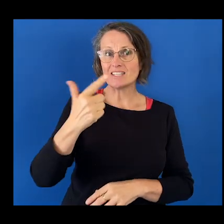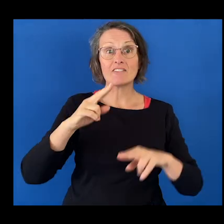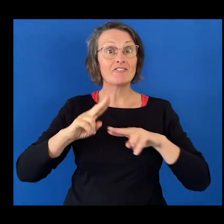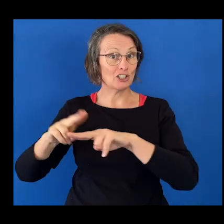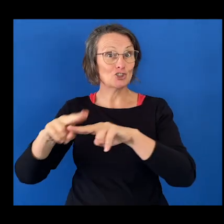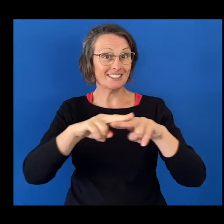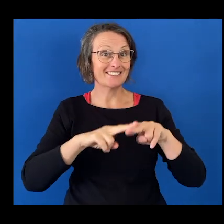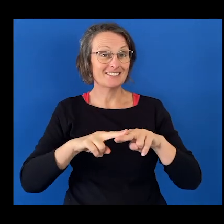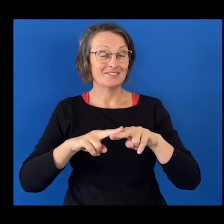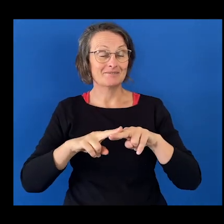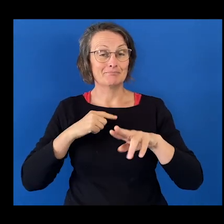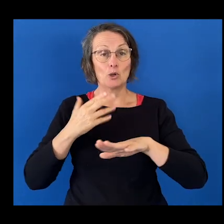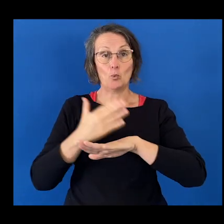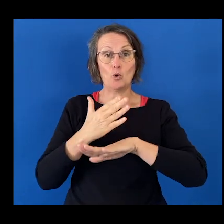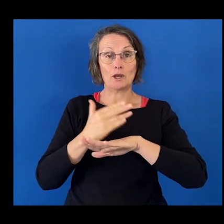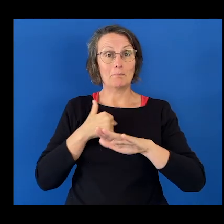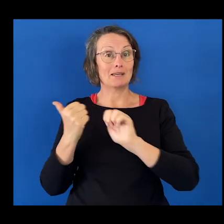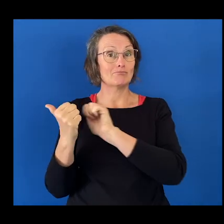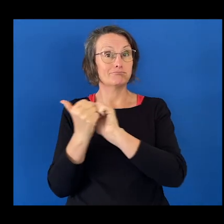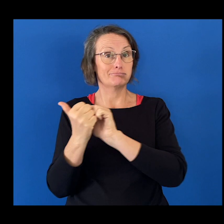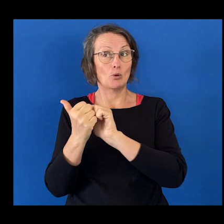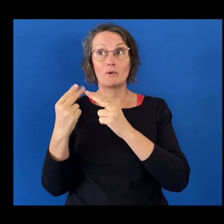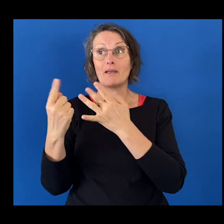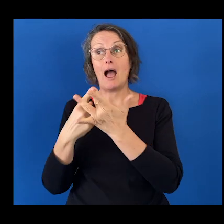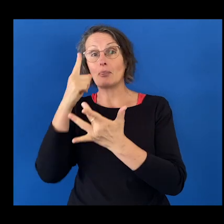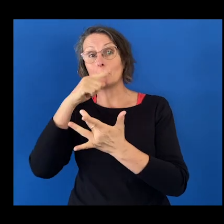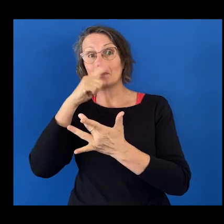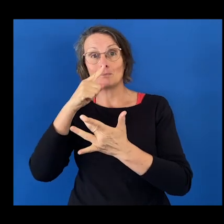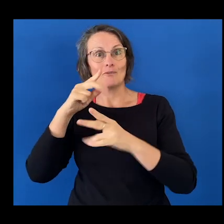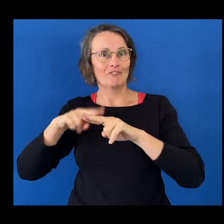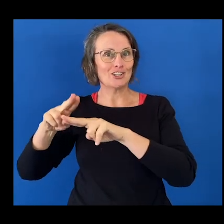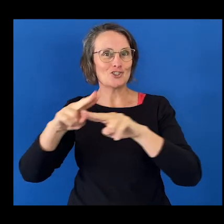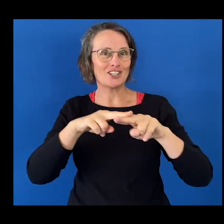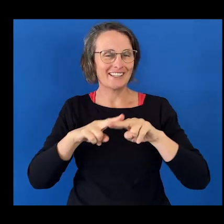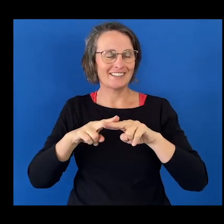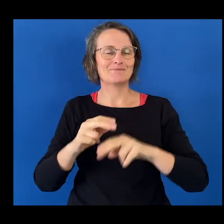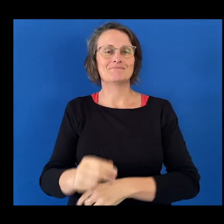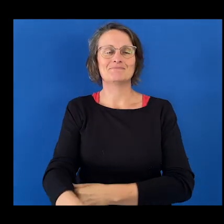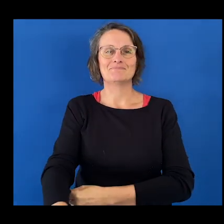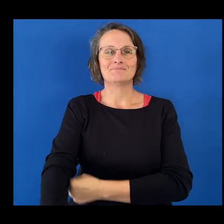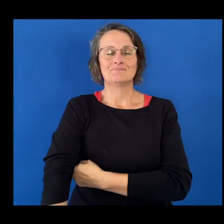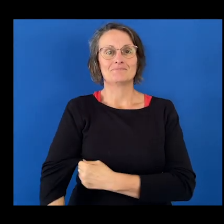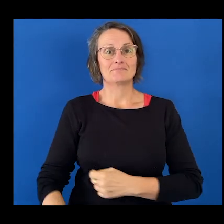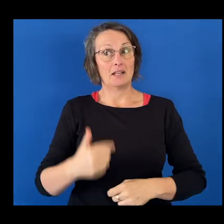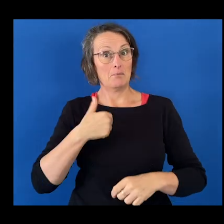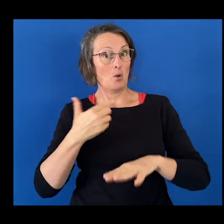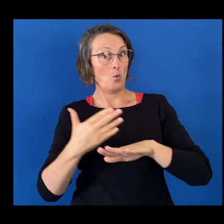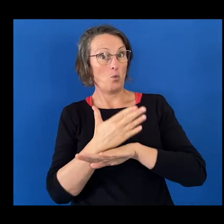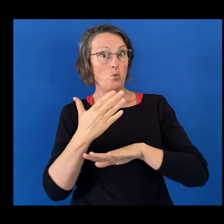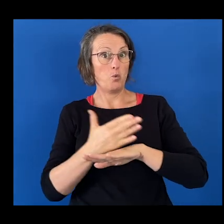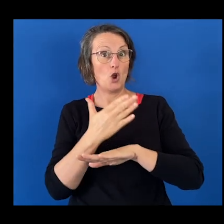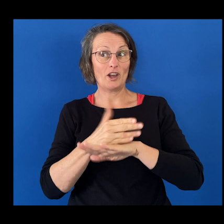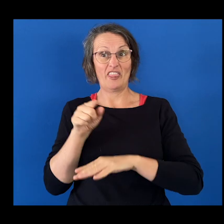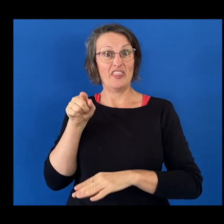in Fiji, actually, working collaboratively in Fiji, and the way in which I had been